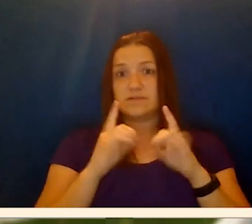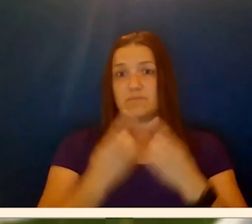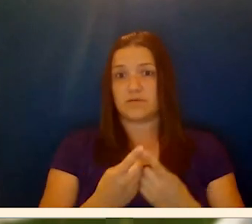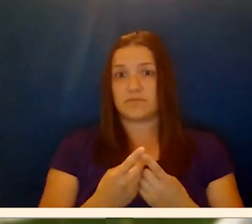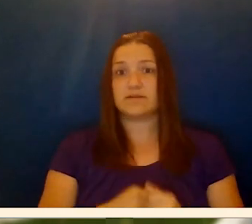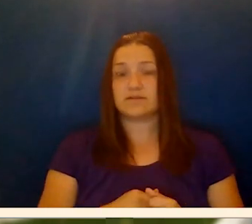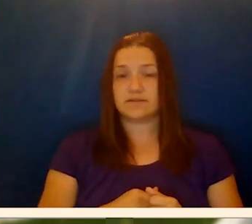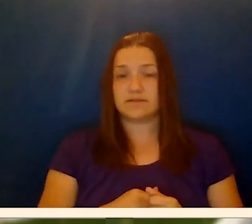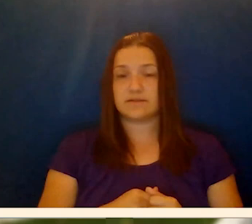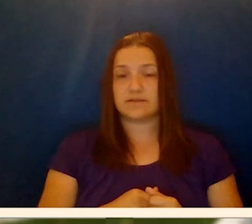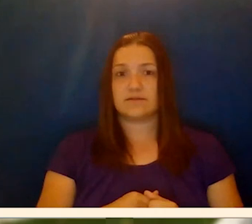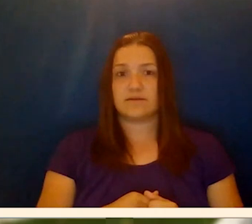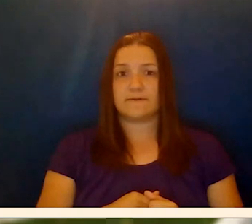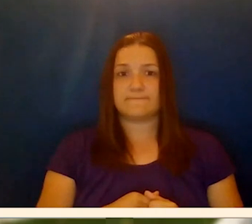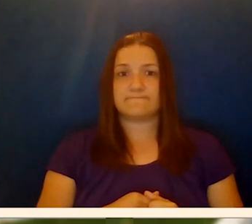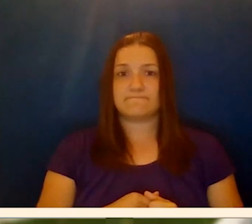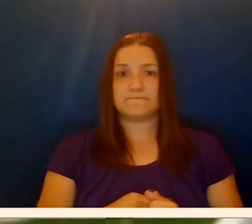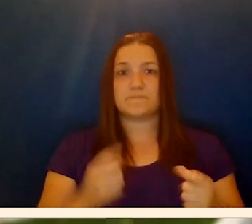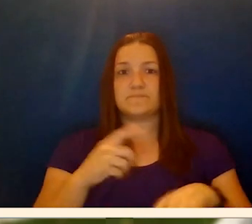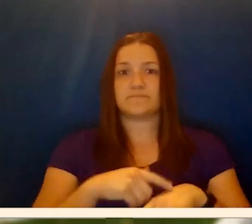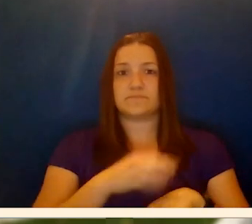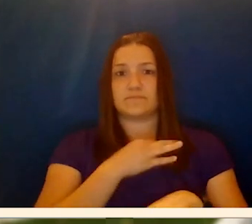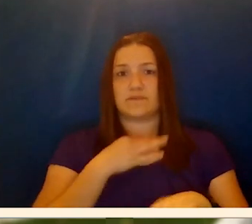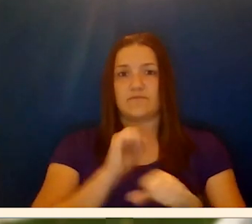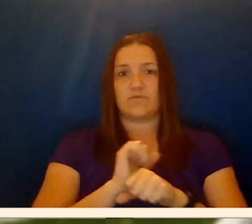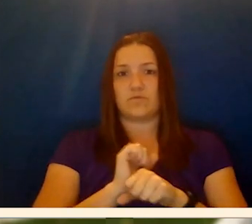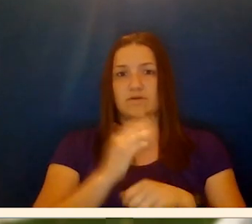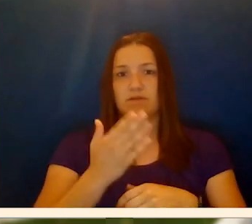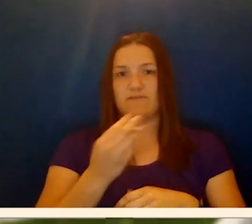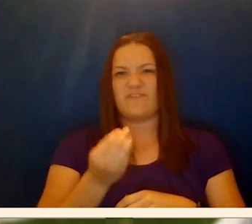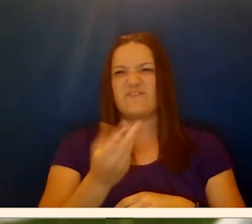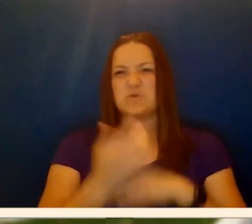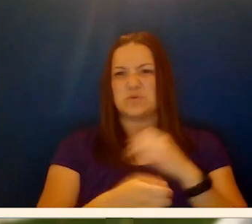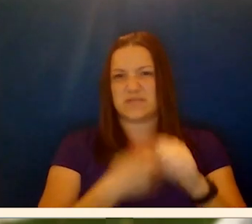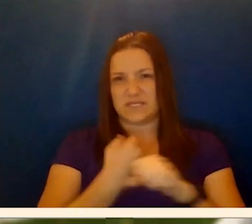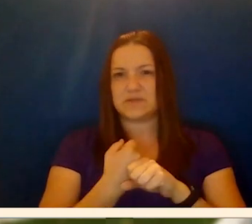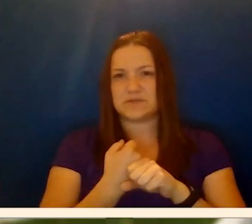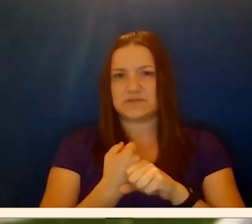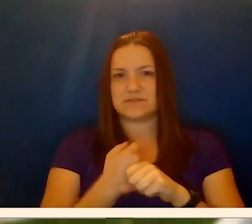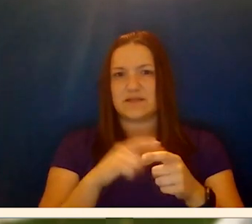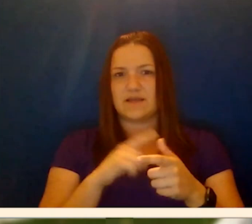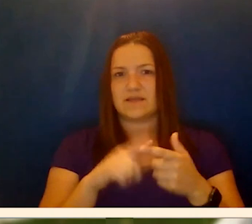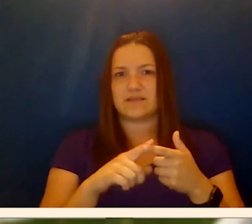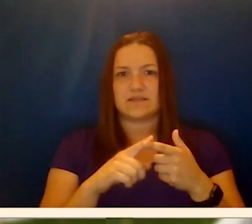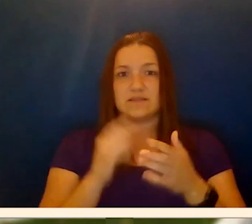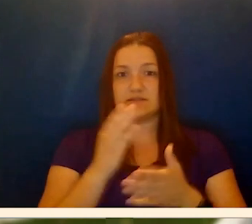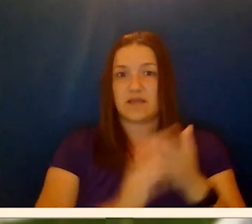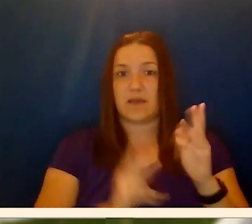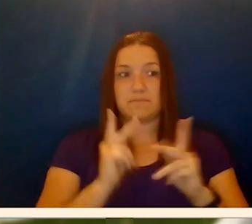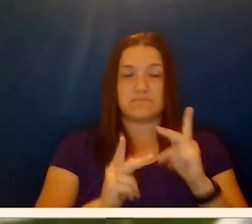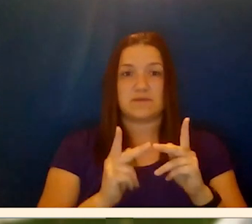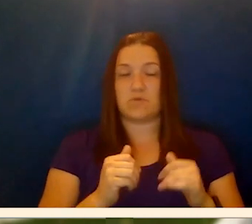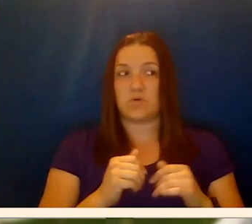and oftentimes employees will work there for just a few years. But then there's some lifers. I